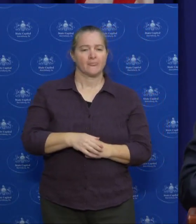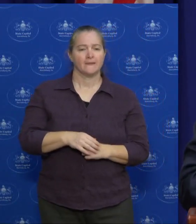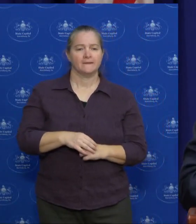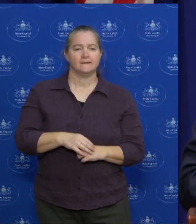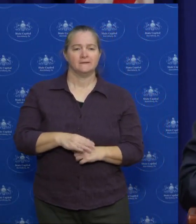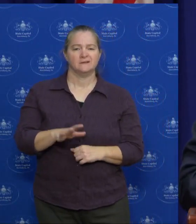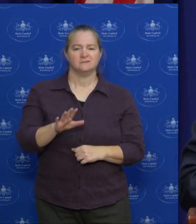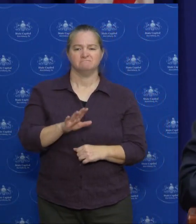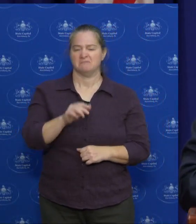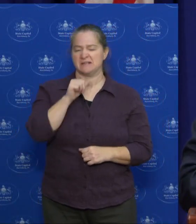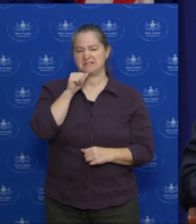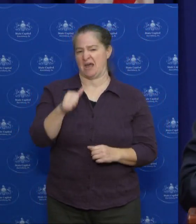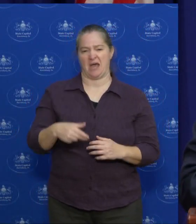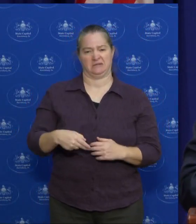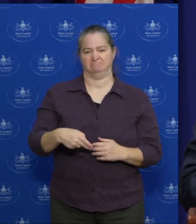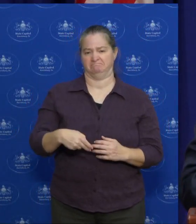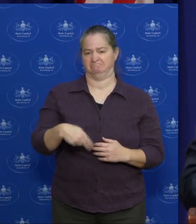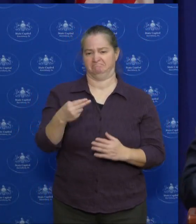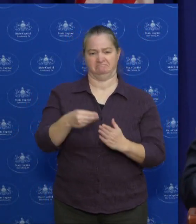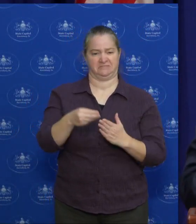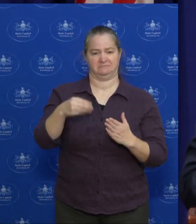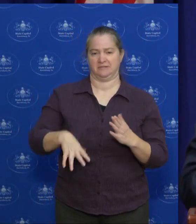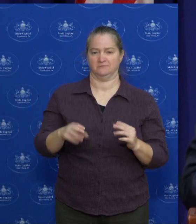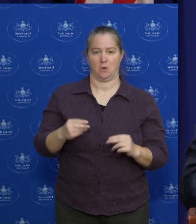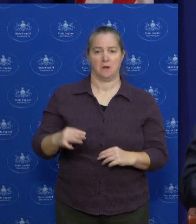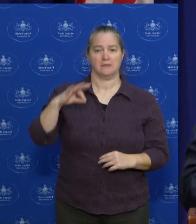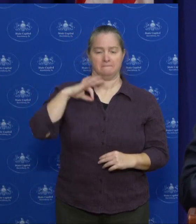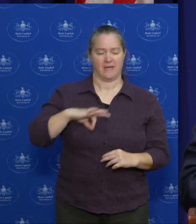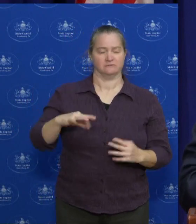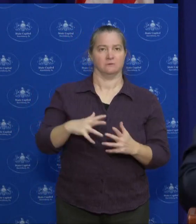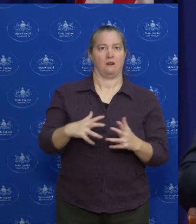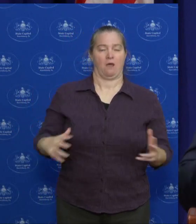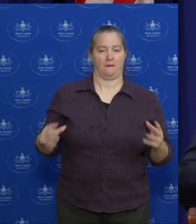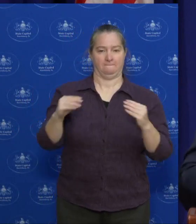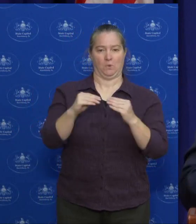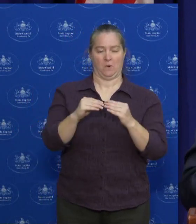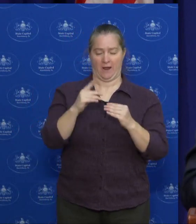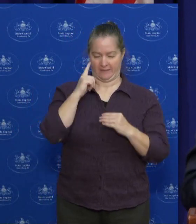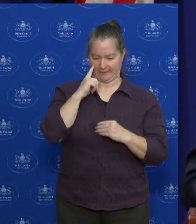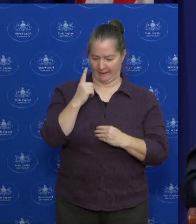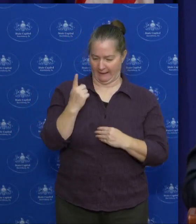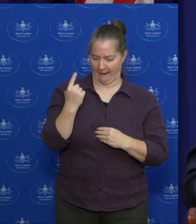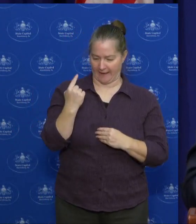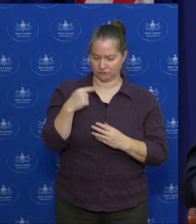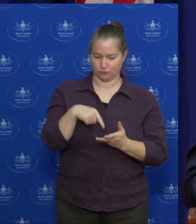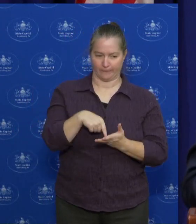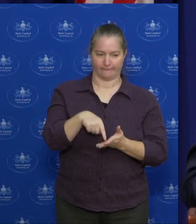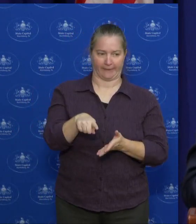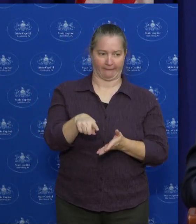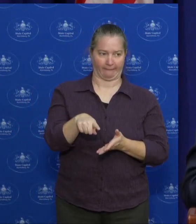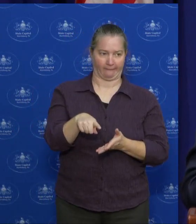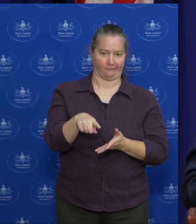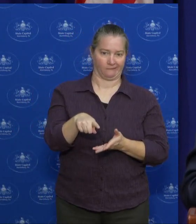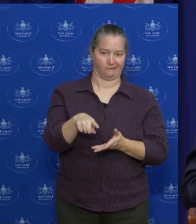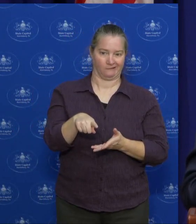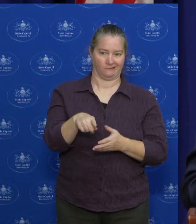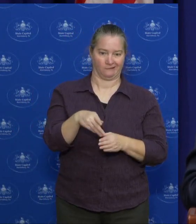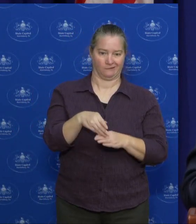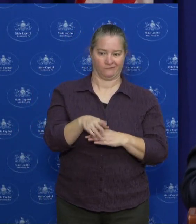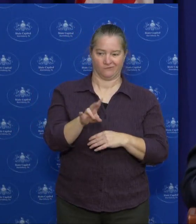relatively not significant. The benefit that we get from it is far greater than, I think last year we paid a little